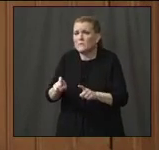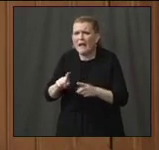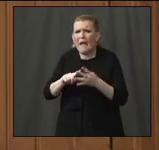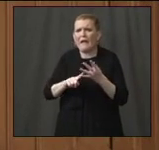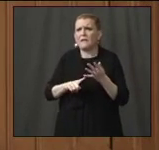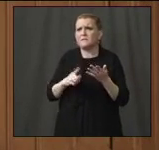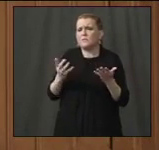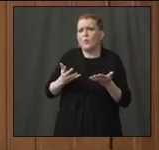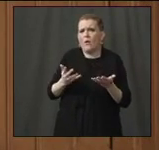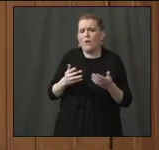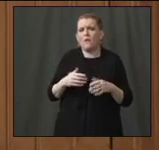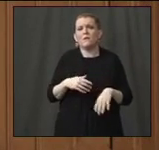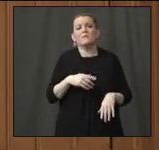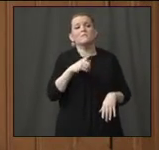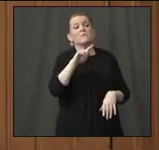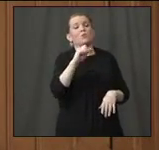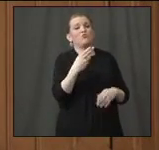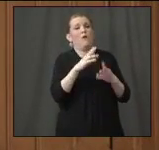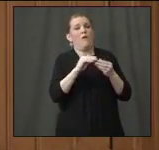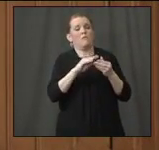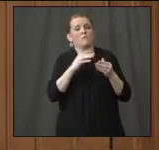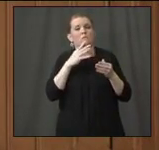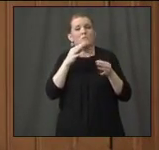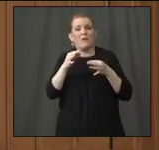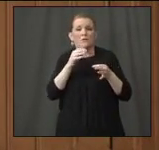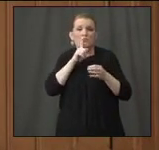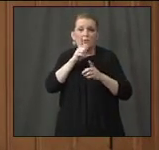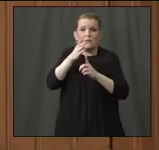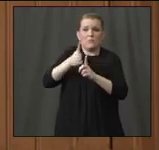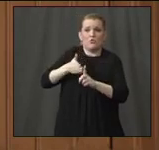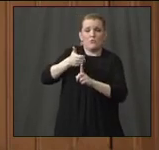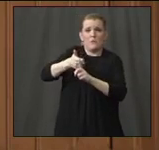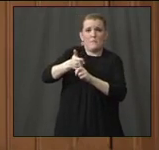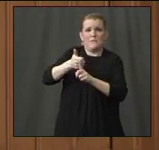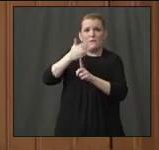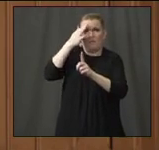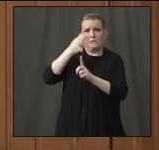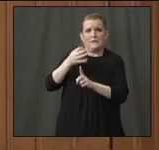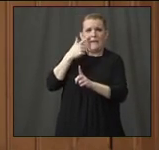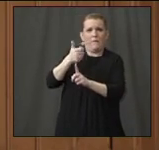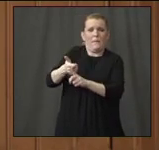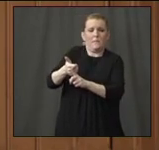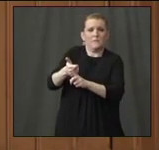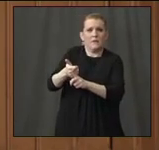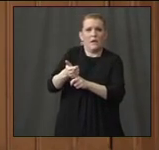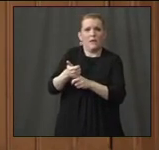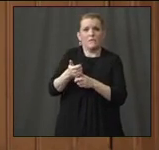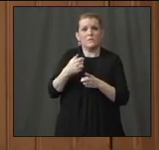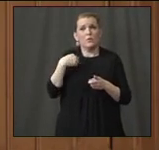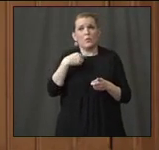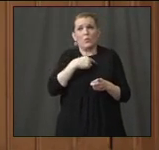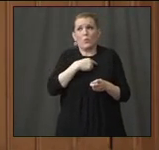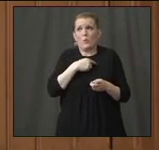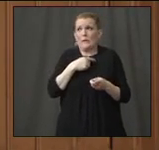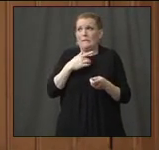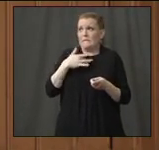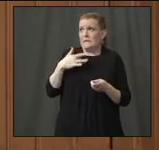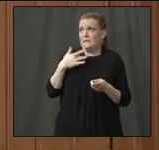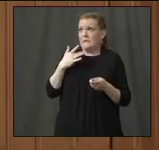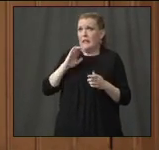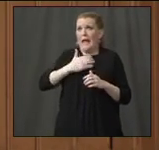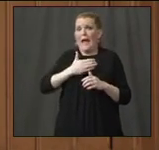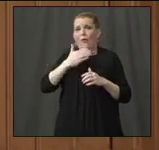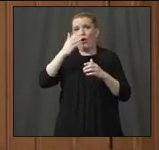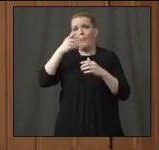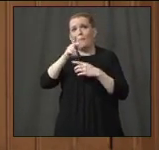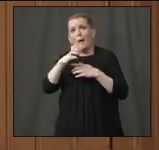The experience of our public health team that has been doing this for many years is that typically people want to know that information, right? They want to know that they've been in